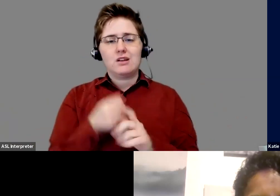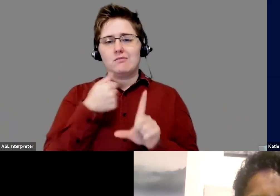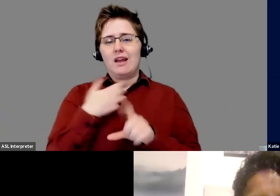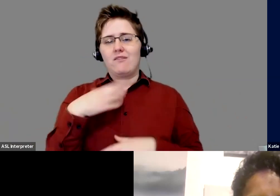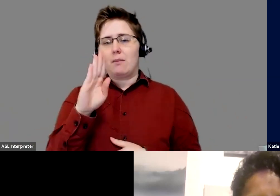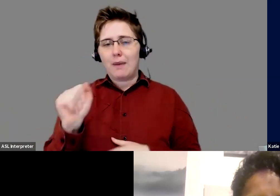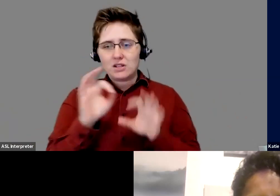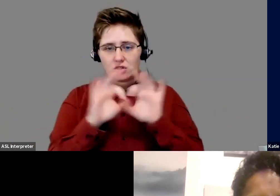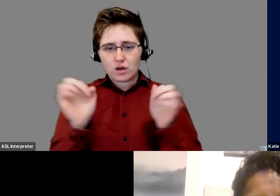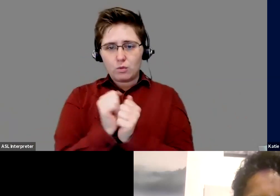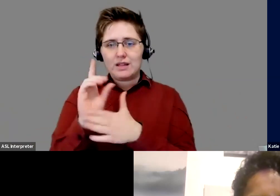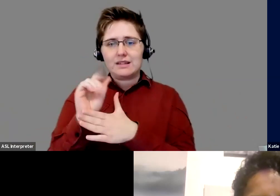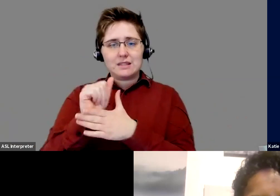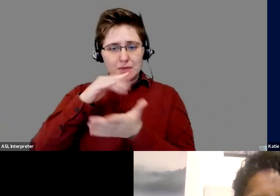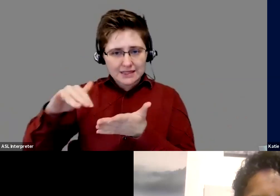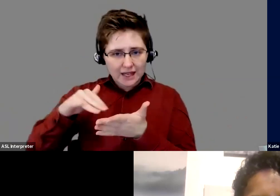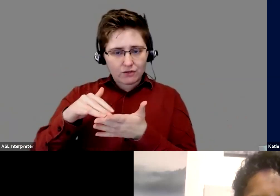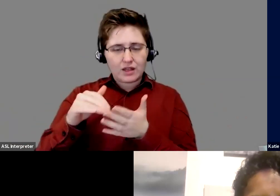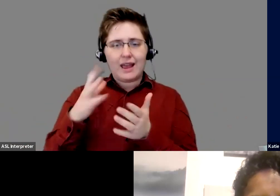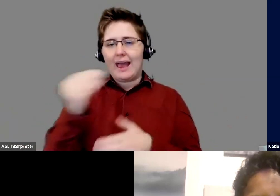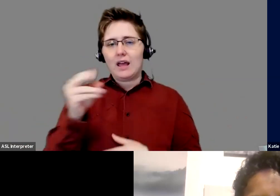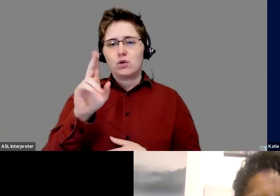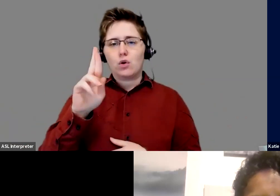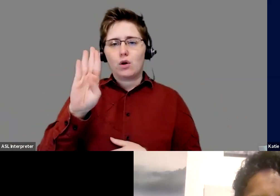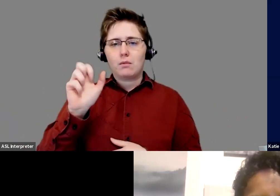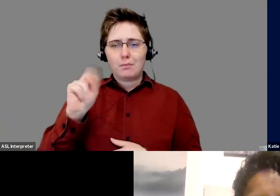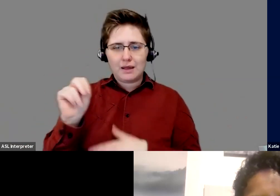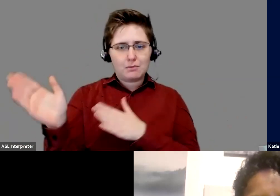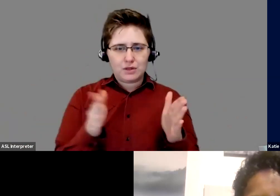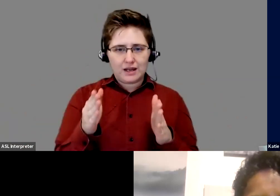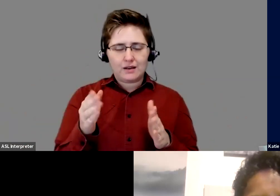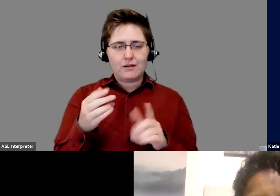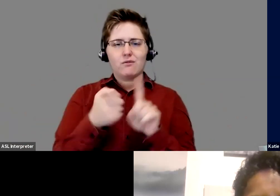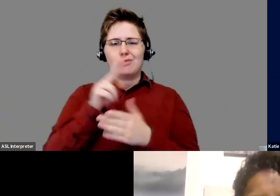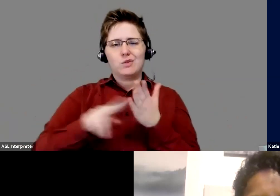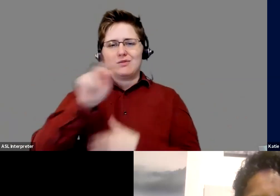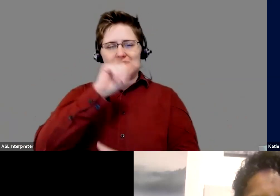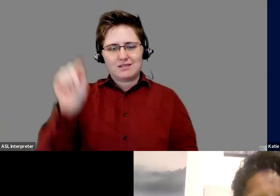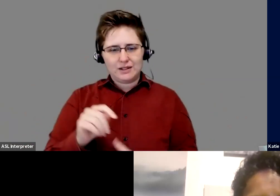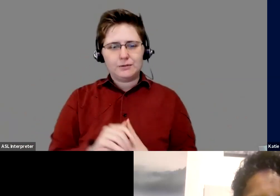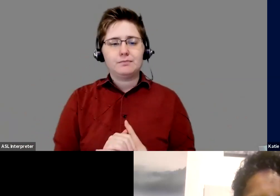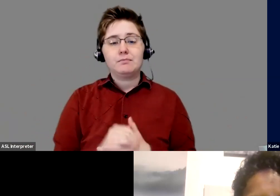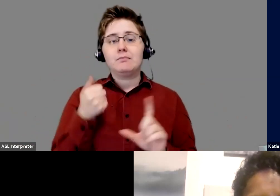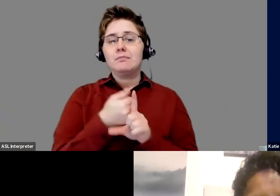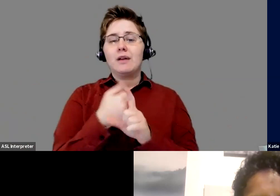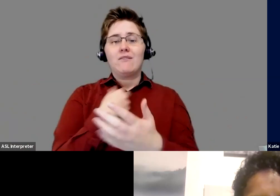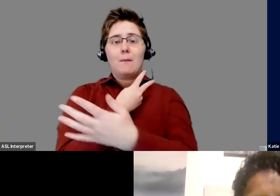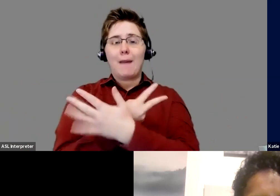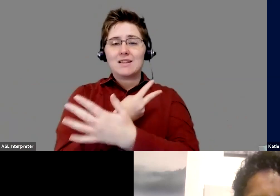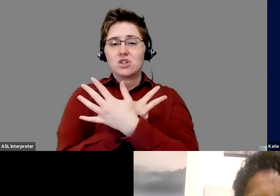degree in Disability Studies and Urban Planning from the University of Toledo. She has a master's